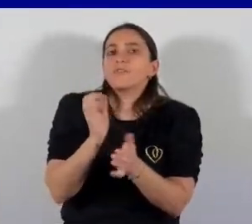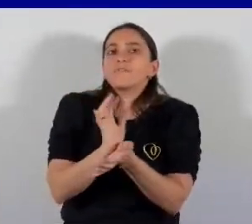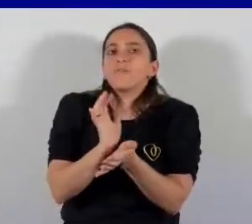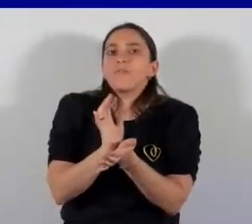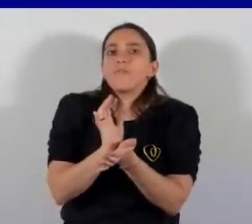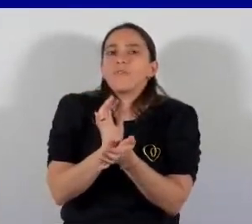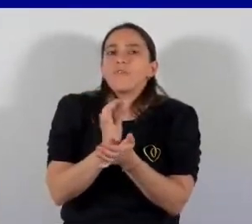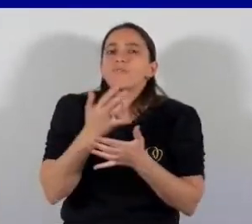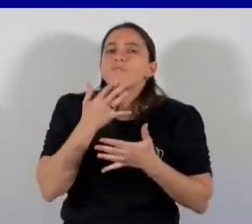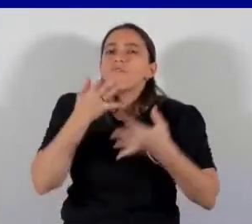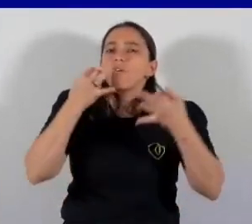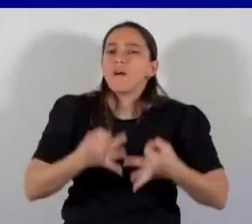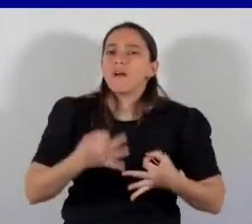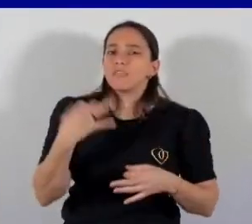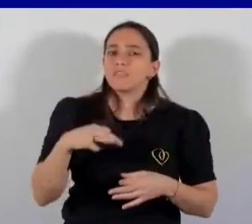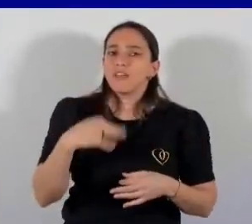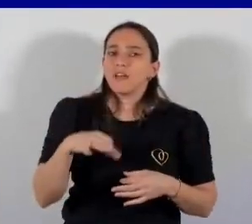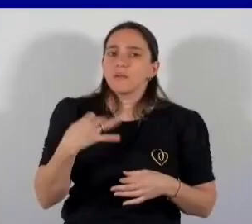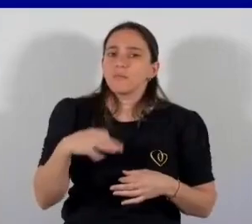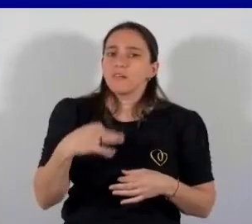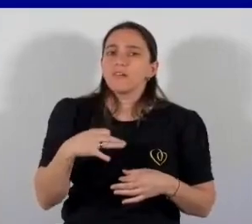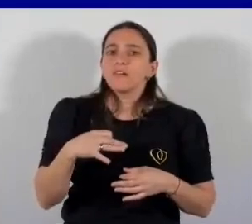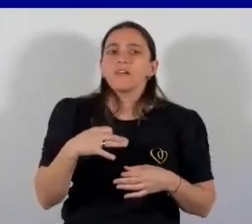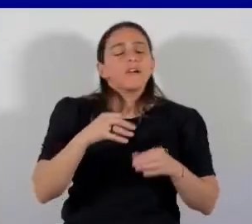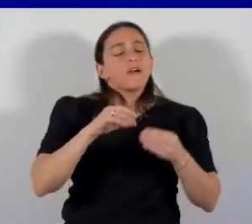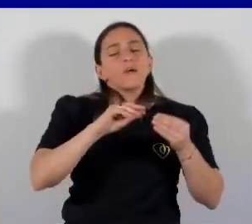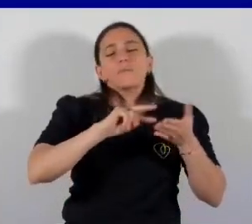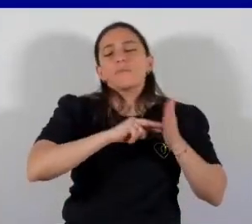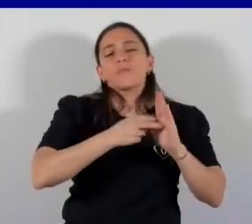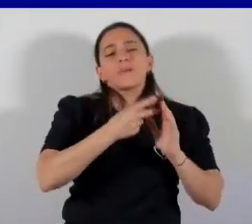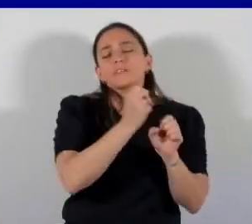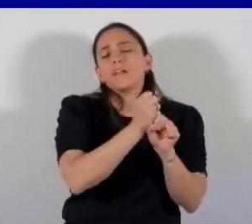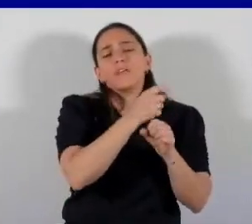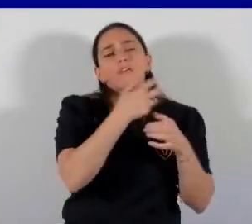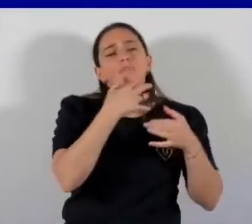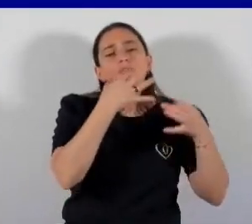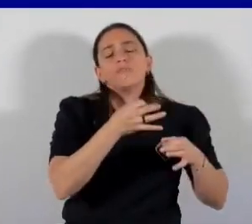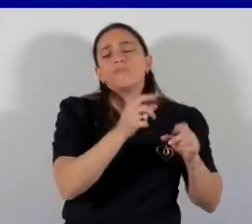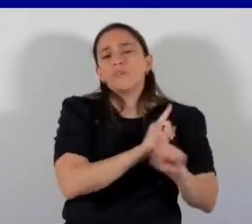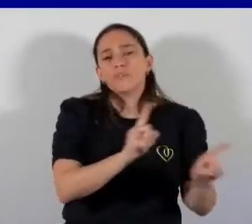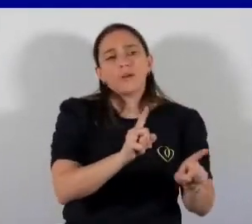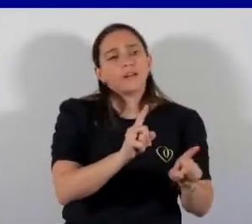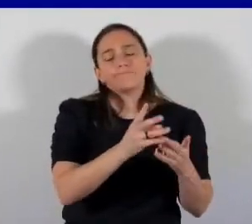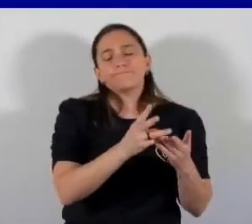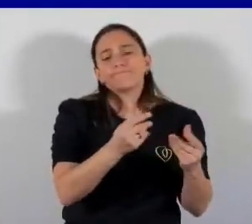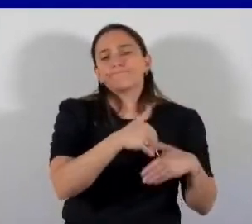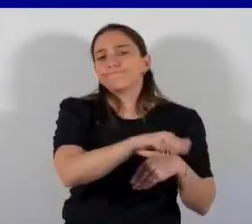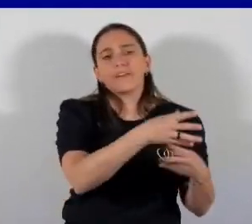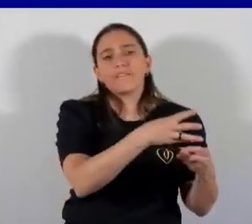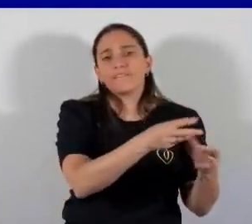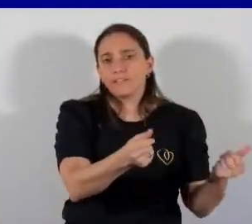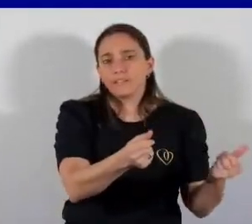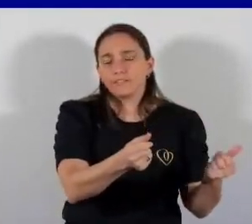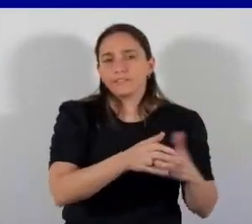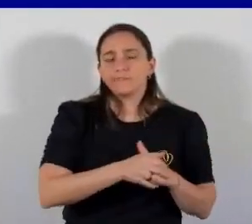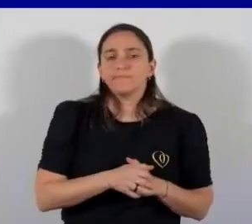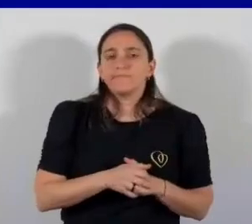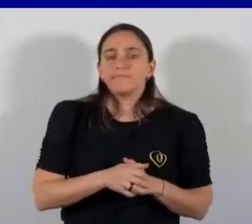say, there is not so much informality, and let's start to close the problem of